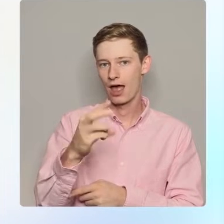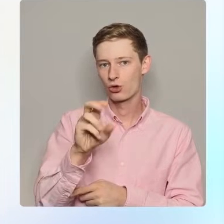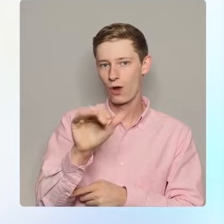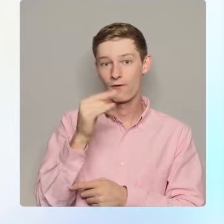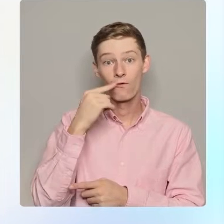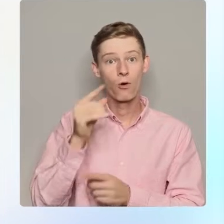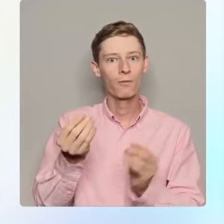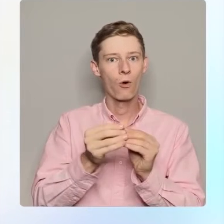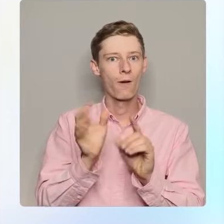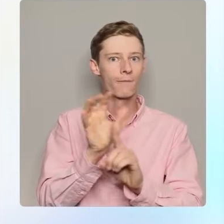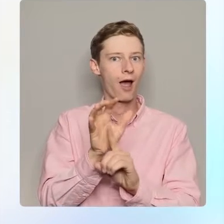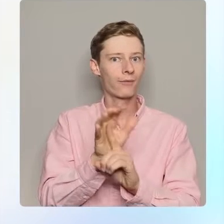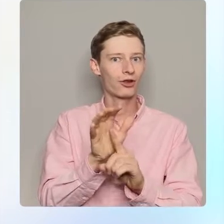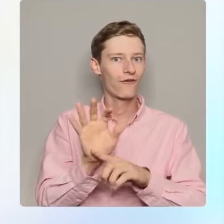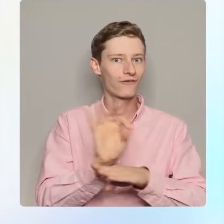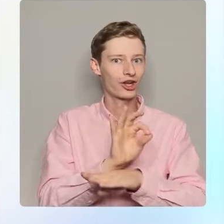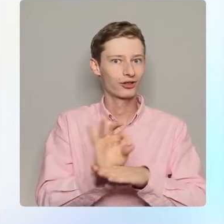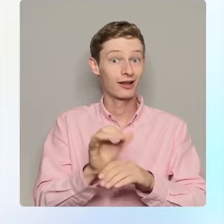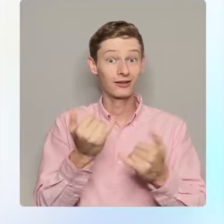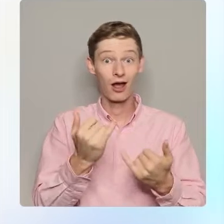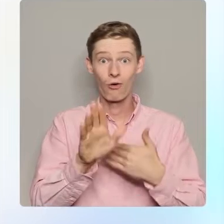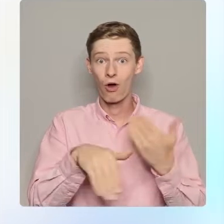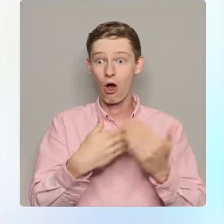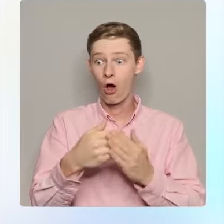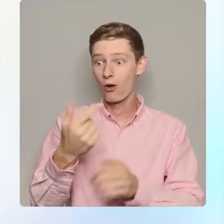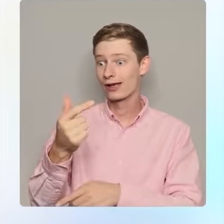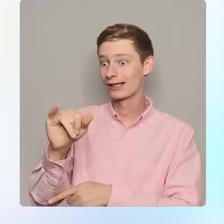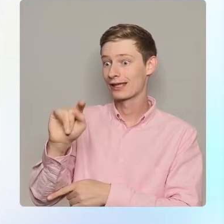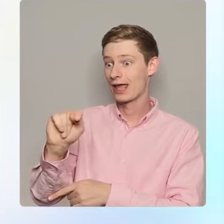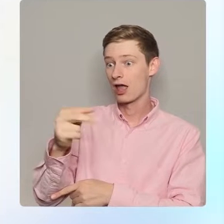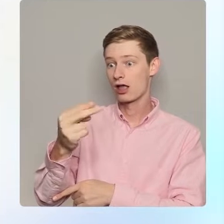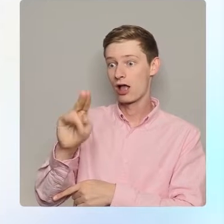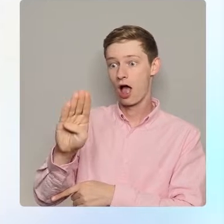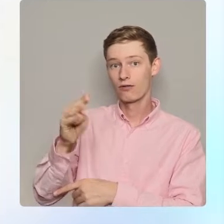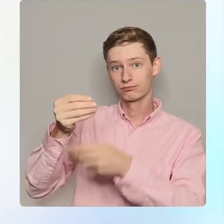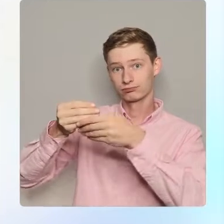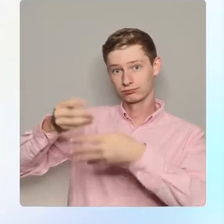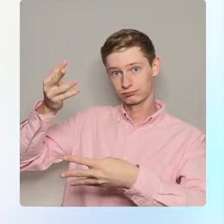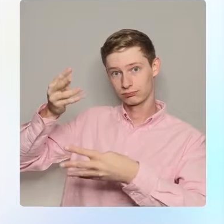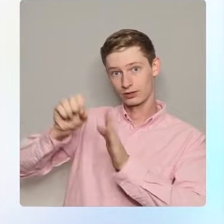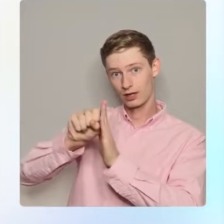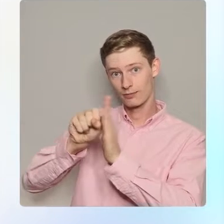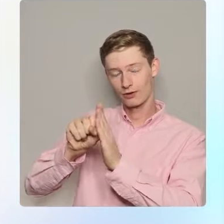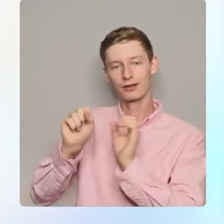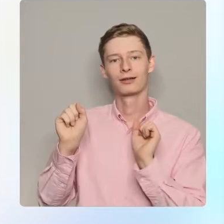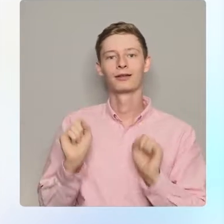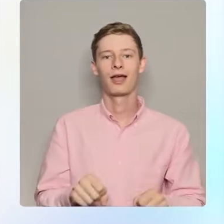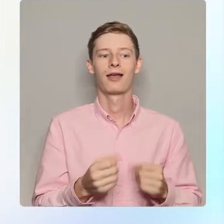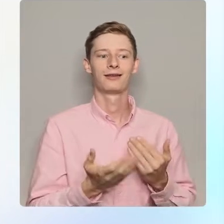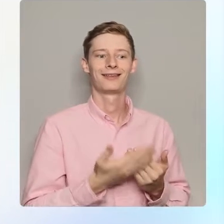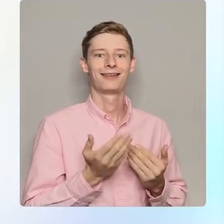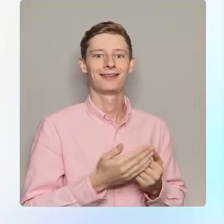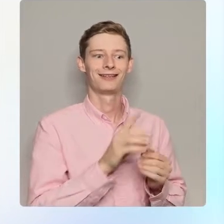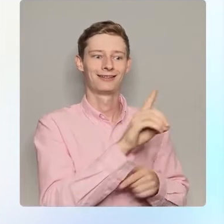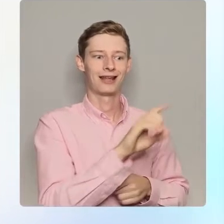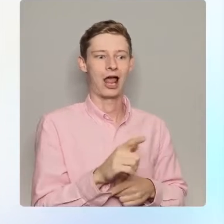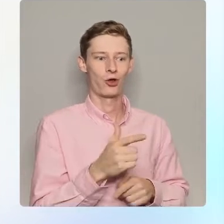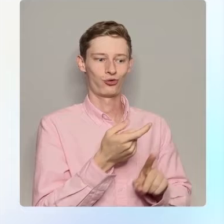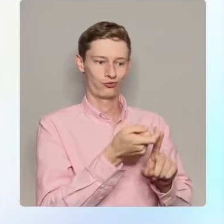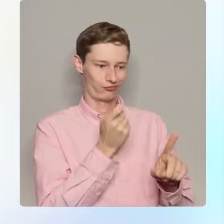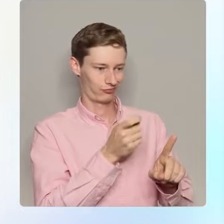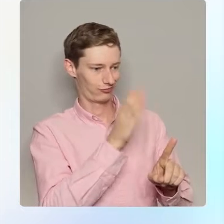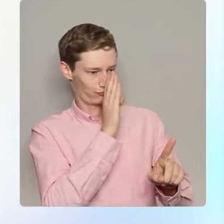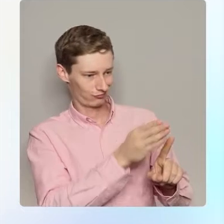features. Now, all of the samples available in GitHub are easily accessible and can be downloaded directly from the Developer